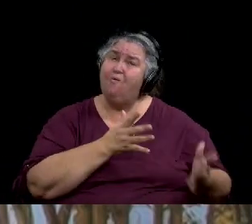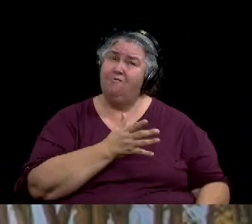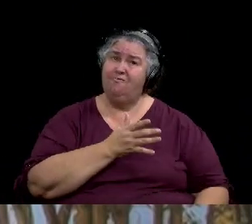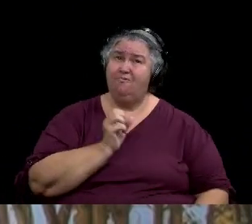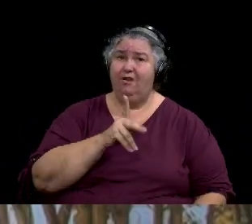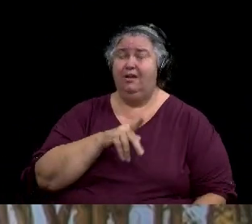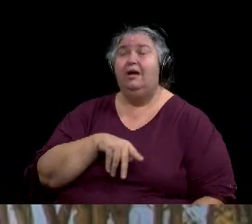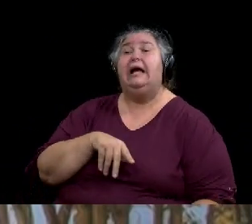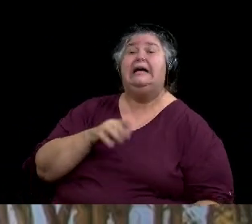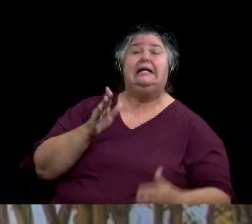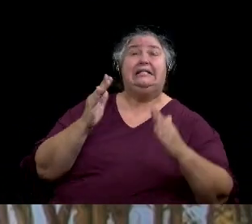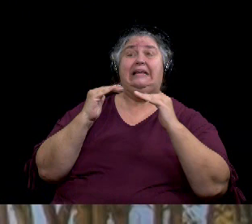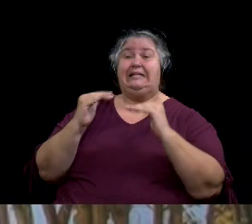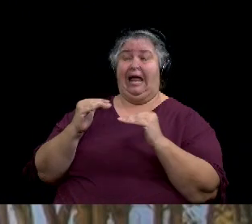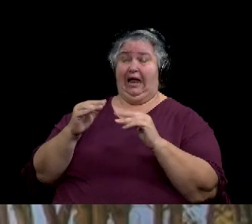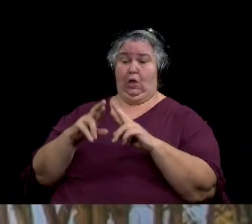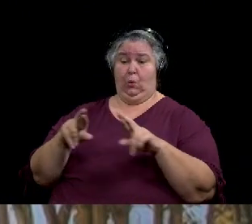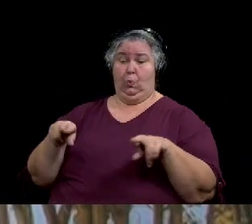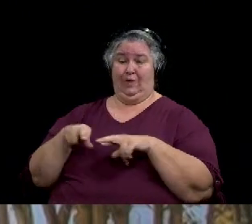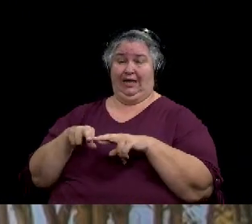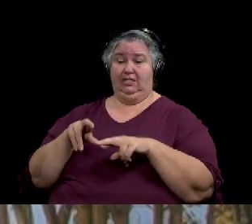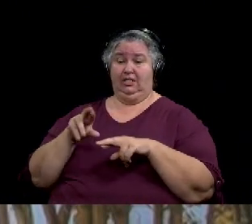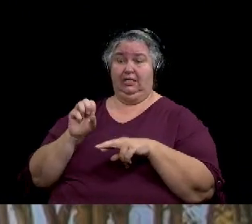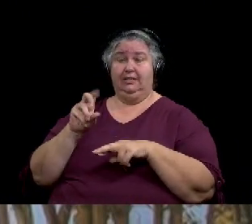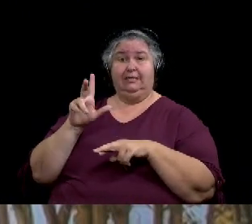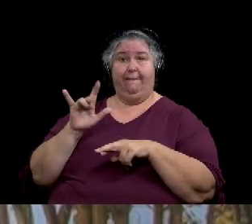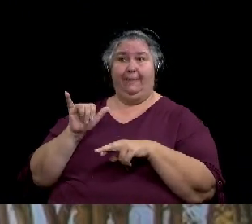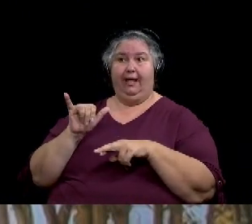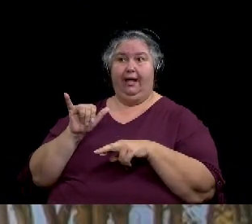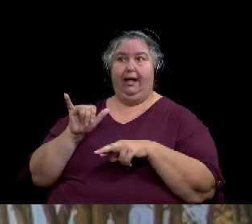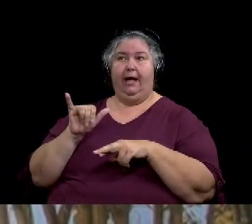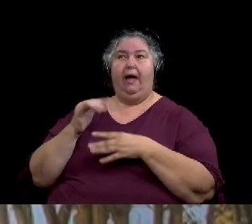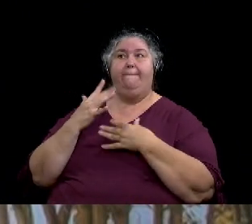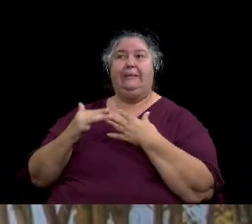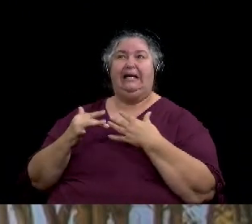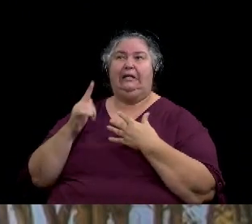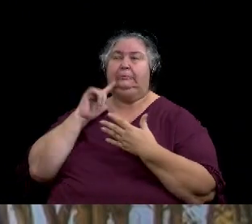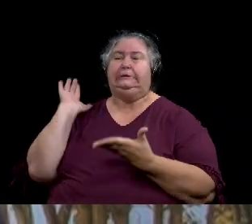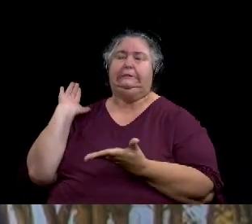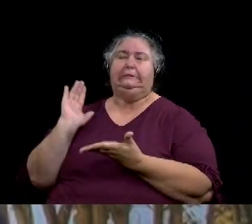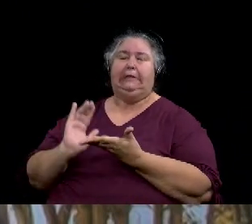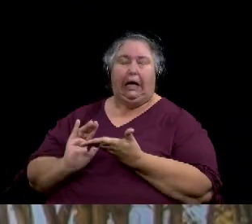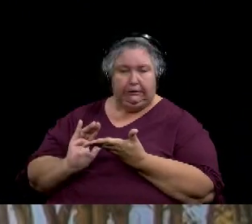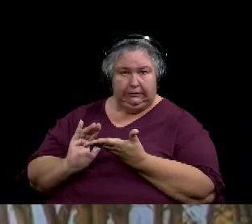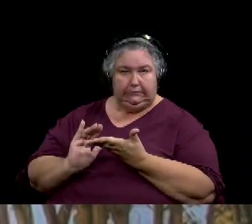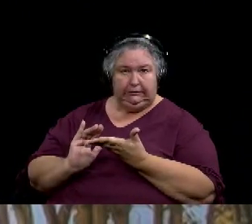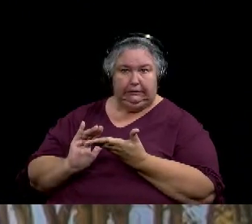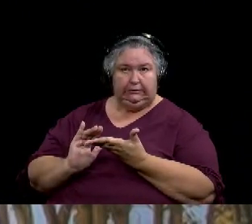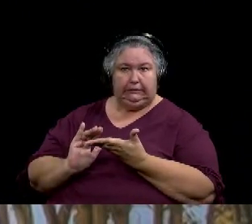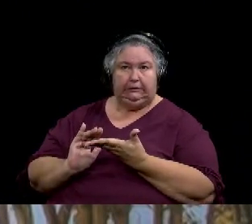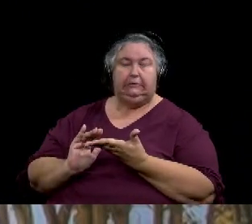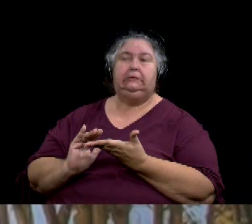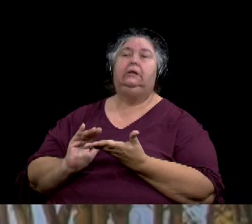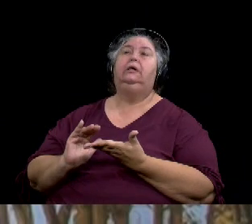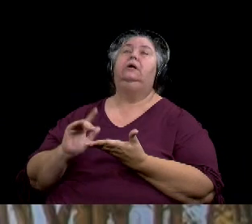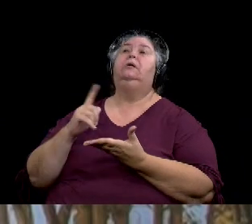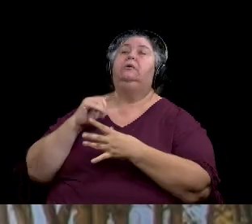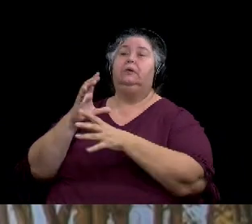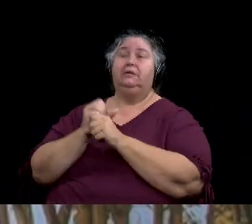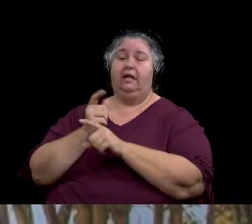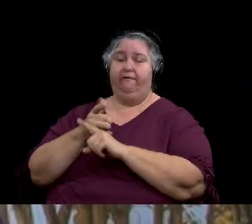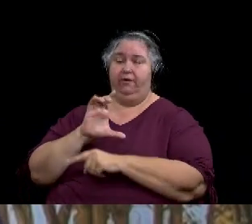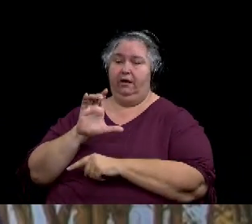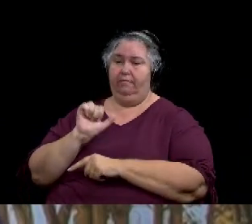Next, our region's supply of blood is dangerously low. We received word of this from Carter Blood Care